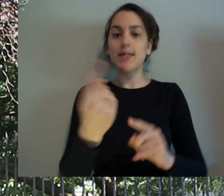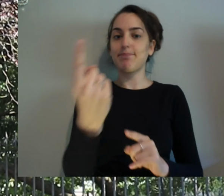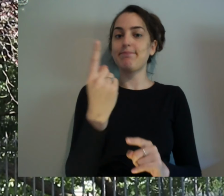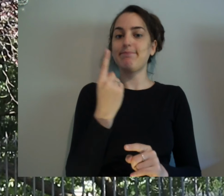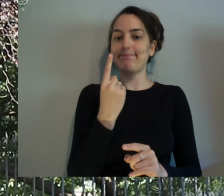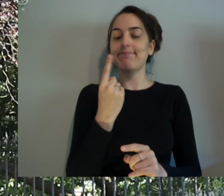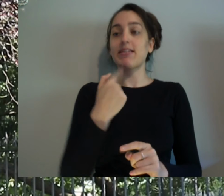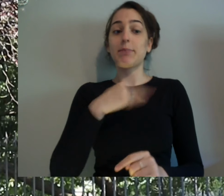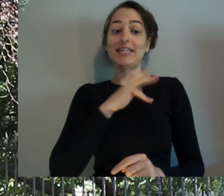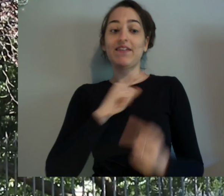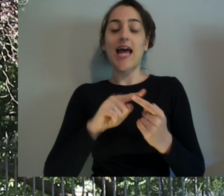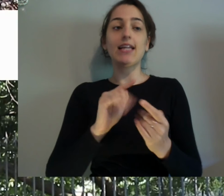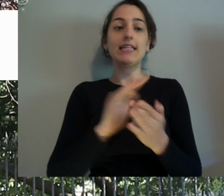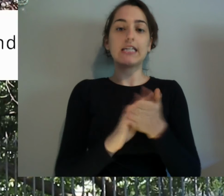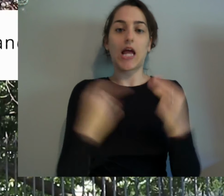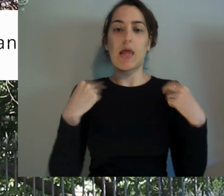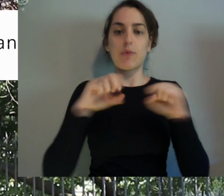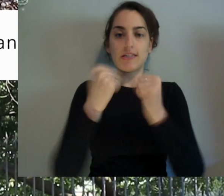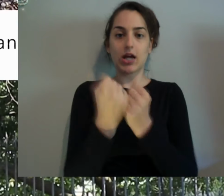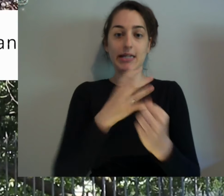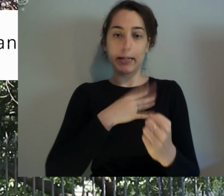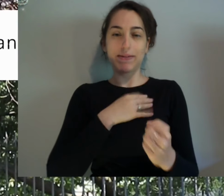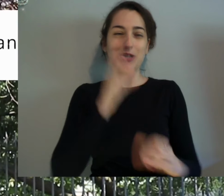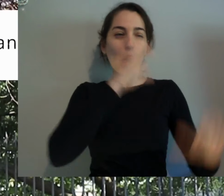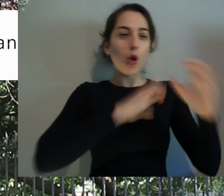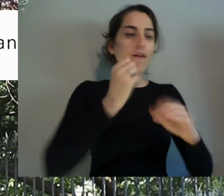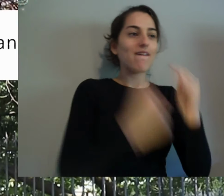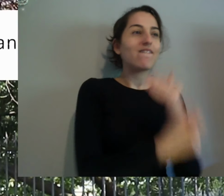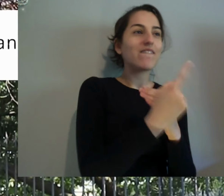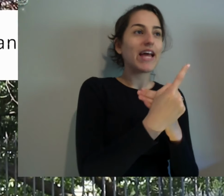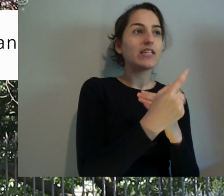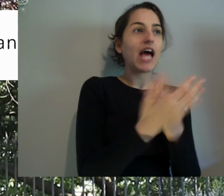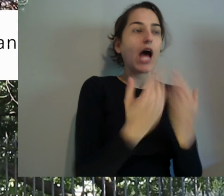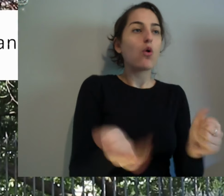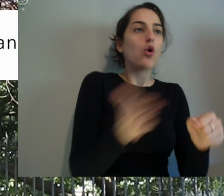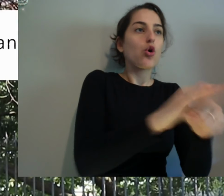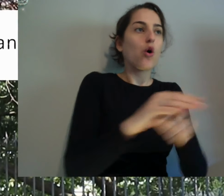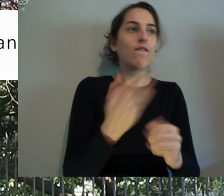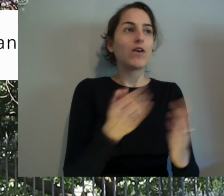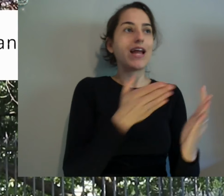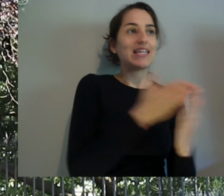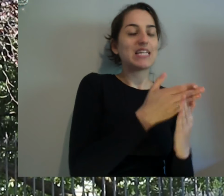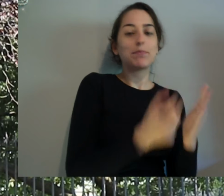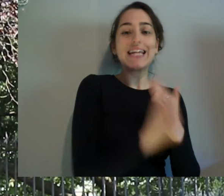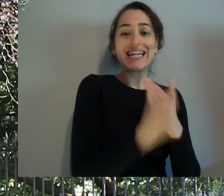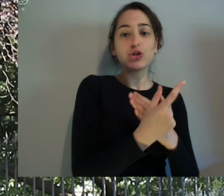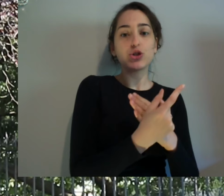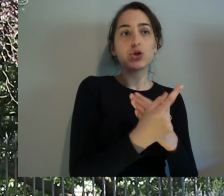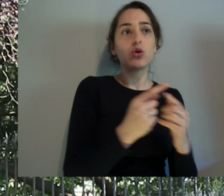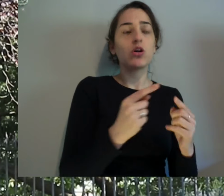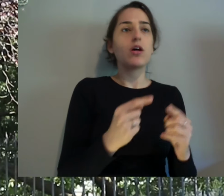So Disability Week was coming up, and myself and the Science Soc Committee were looking for an event that covered a wide range